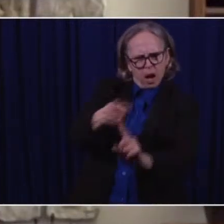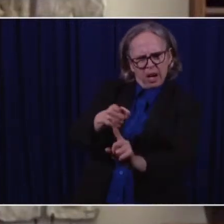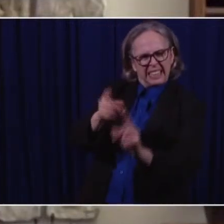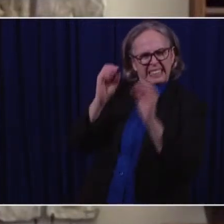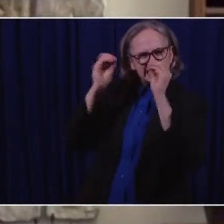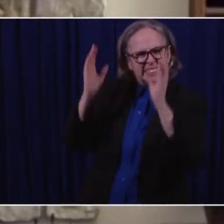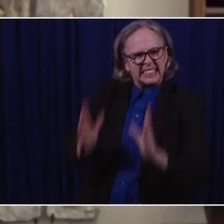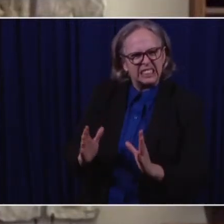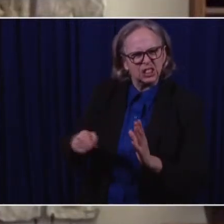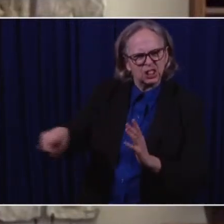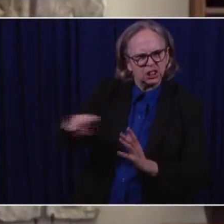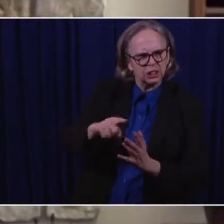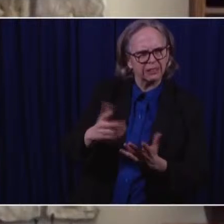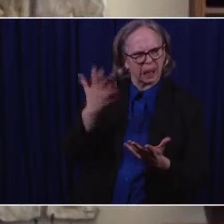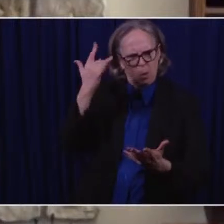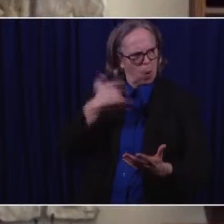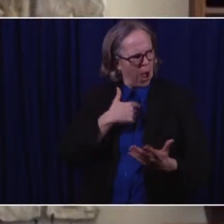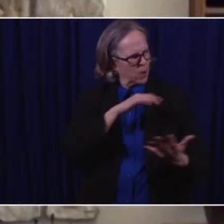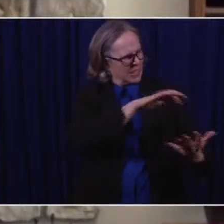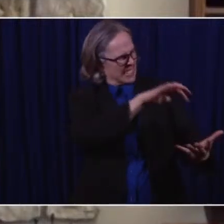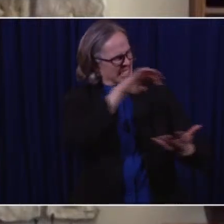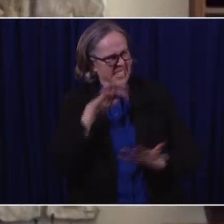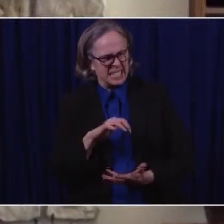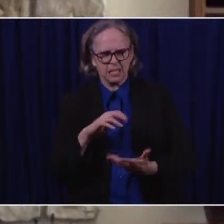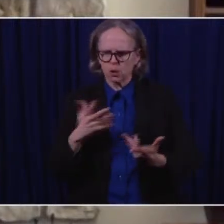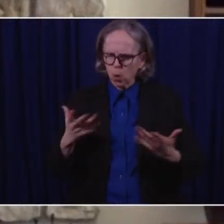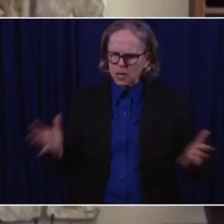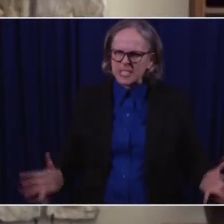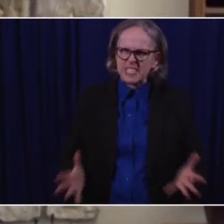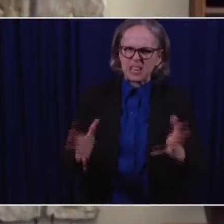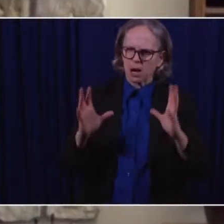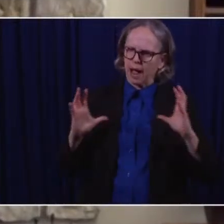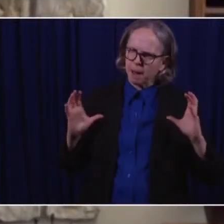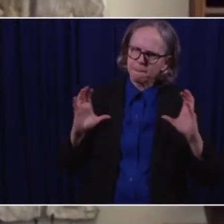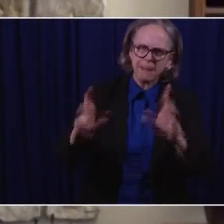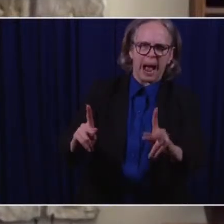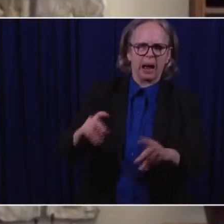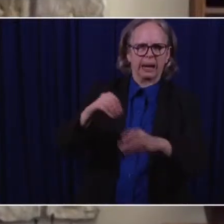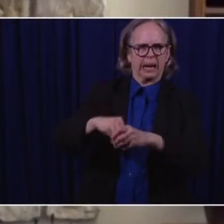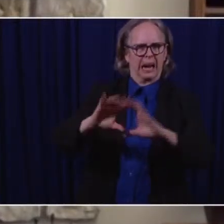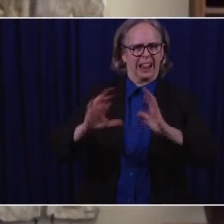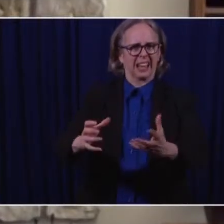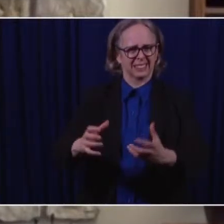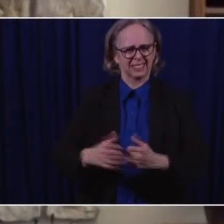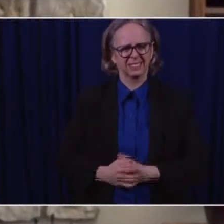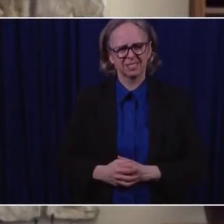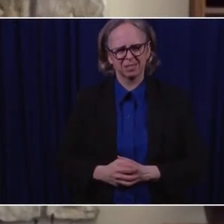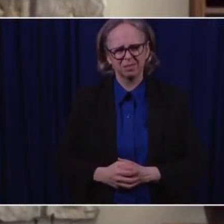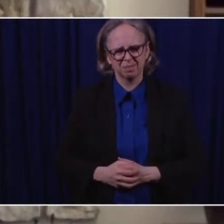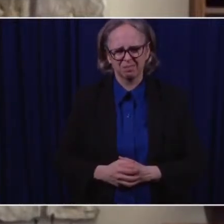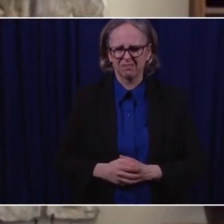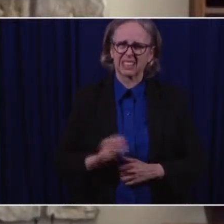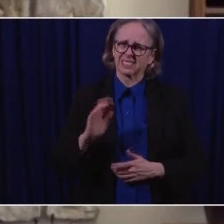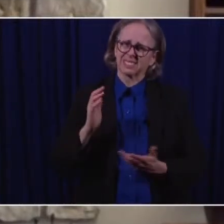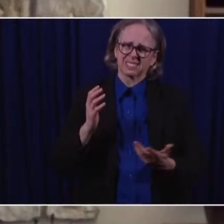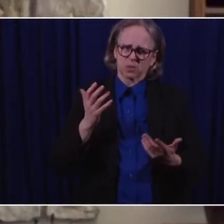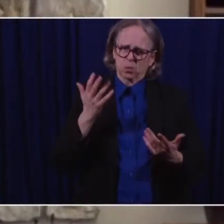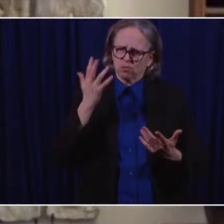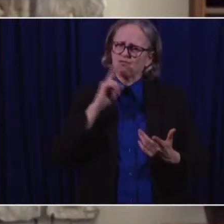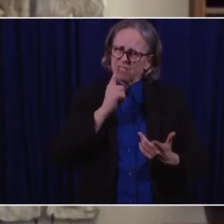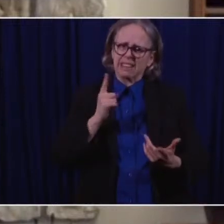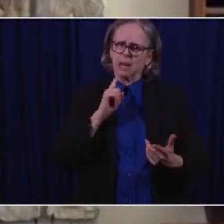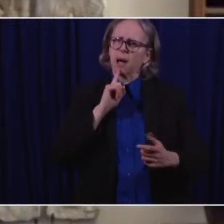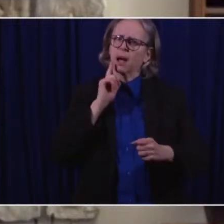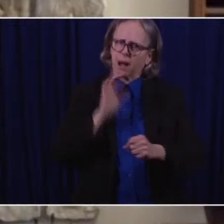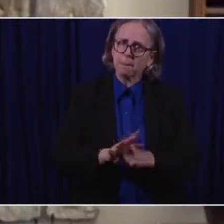back in school. This is a major commitment, but we know that